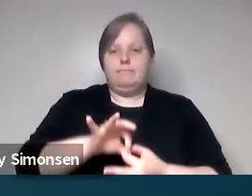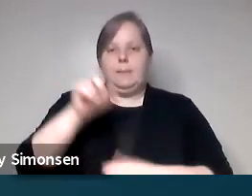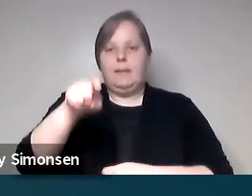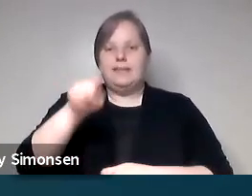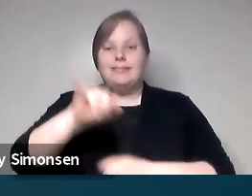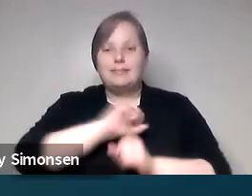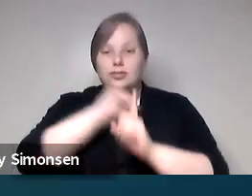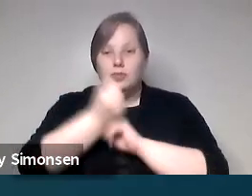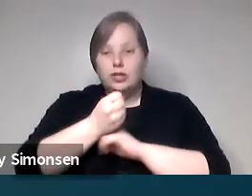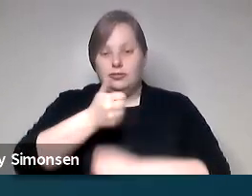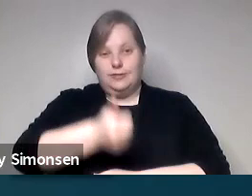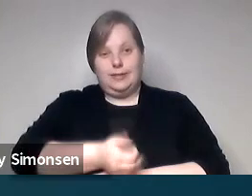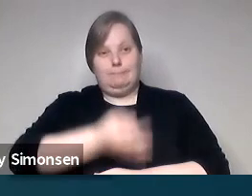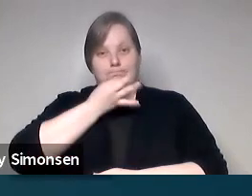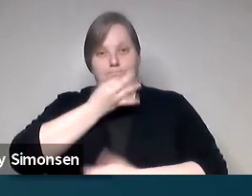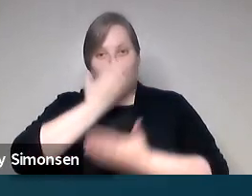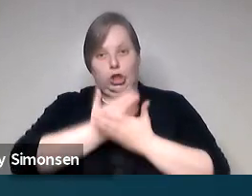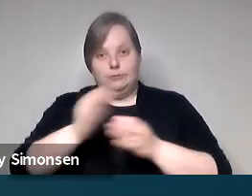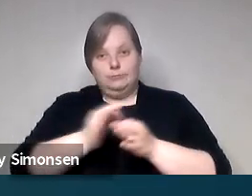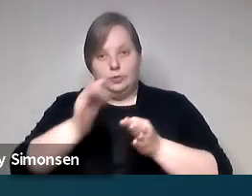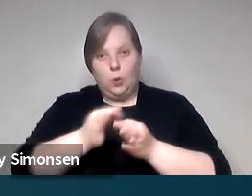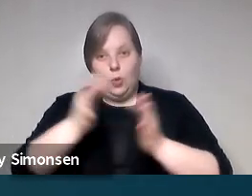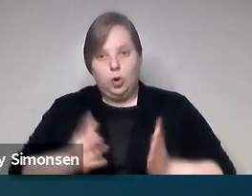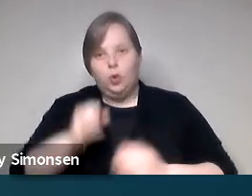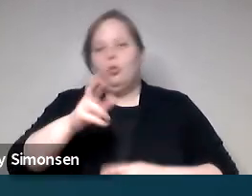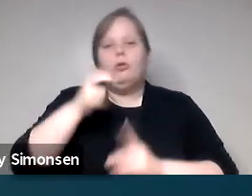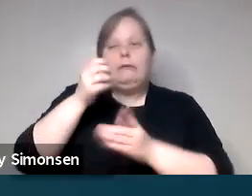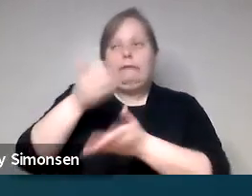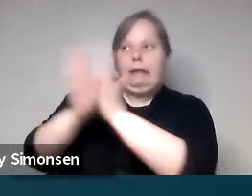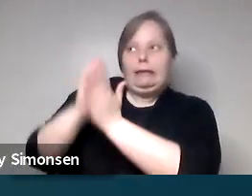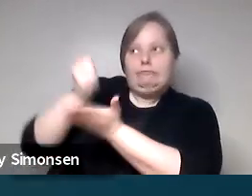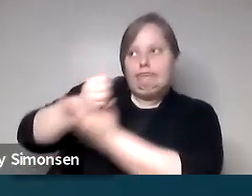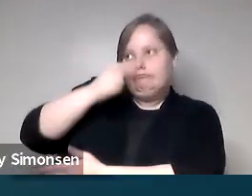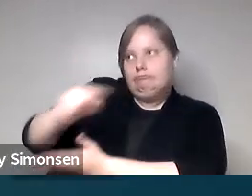are you at sewing? Or are you going to have to ask someone to assist you with that?